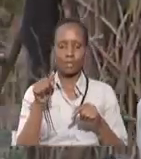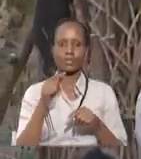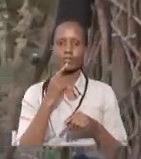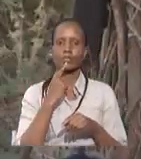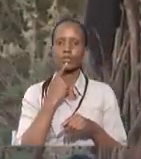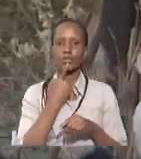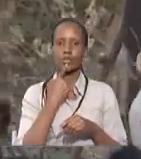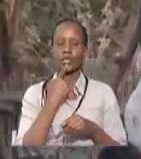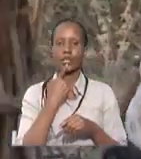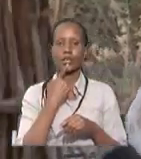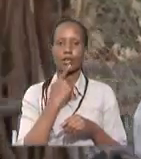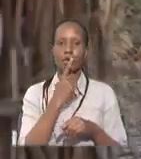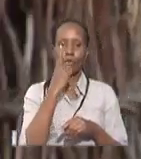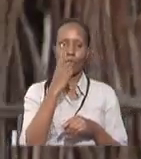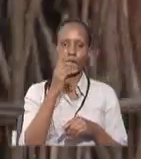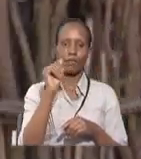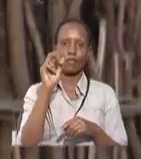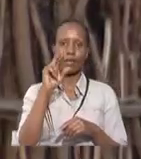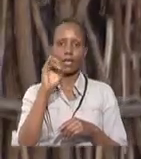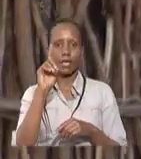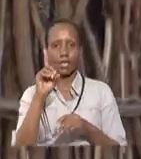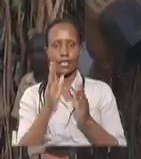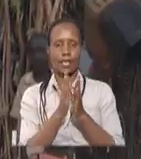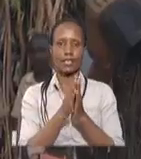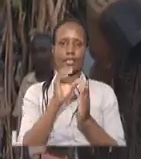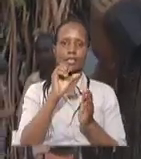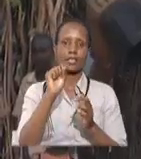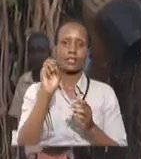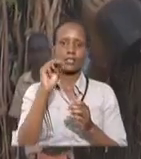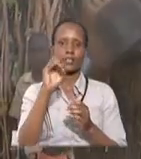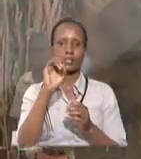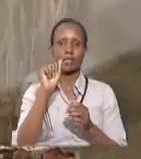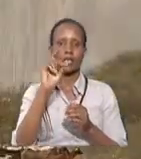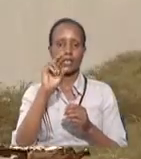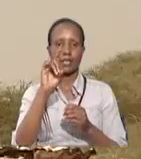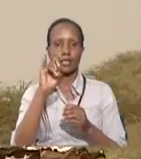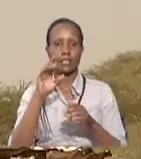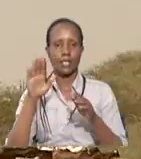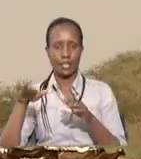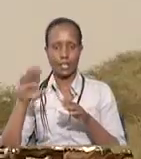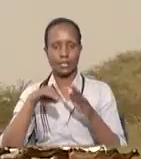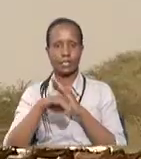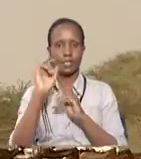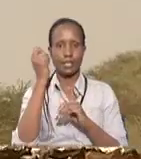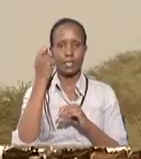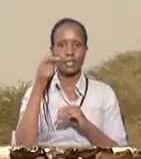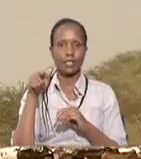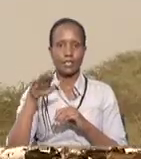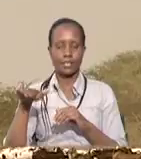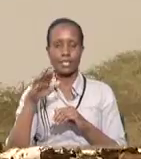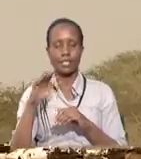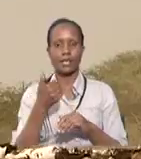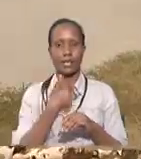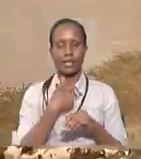This is Turkana, one of the arid and semi-arid areas in our country, Kenya. An